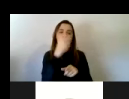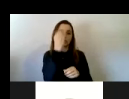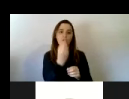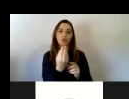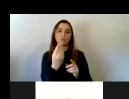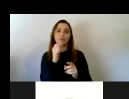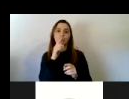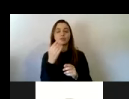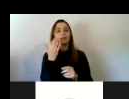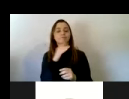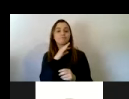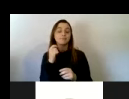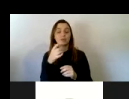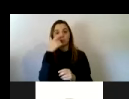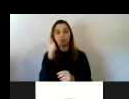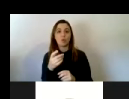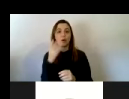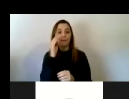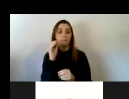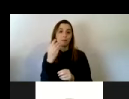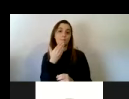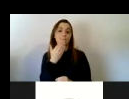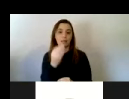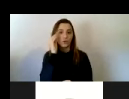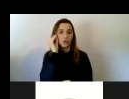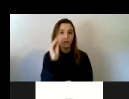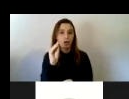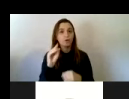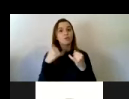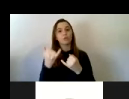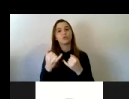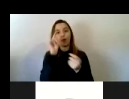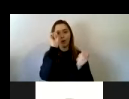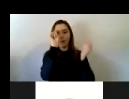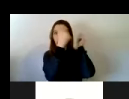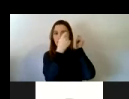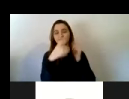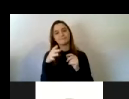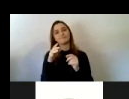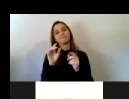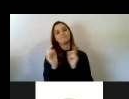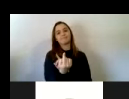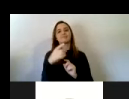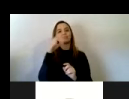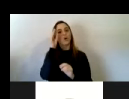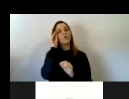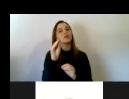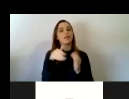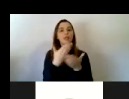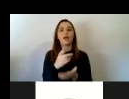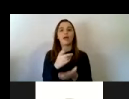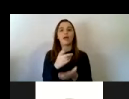our role to strengthen or to empower people to present themselves in the society, and even